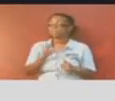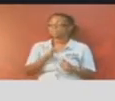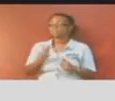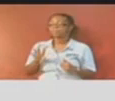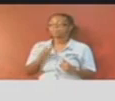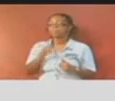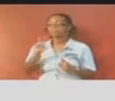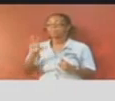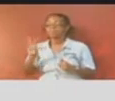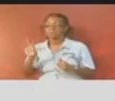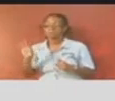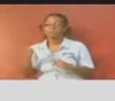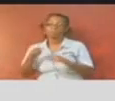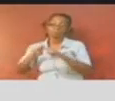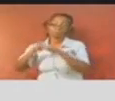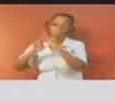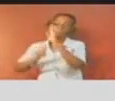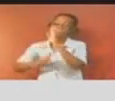slight preponderance or